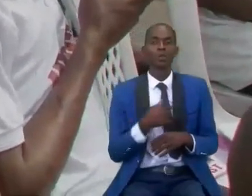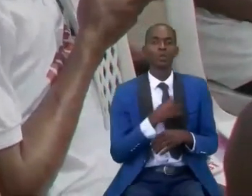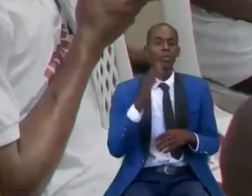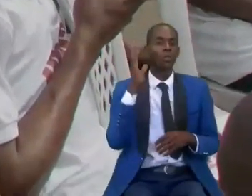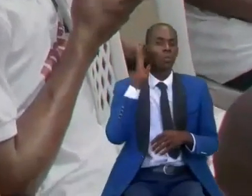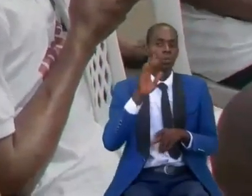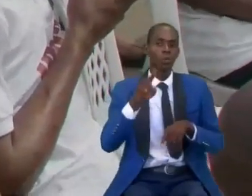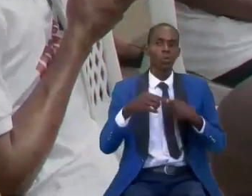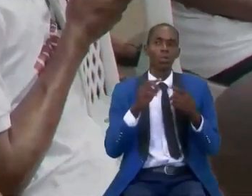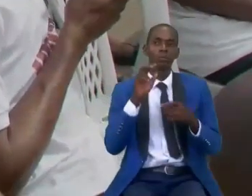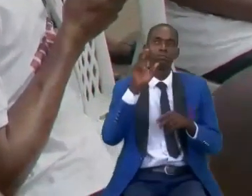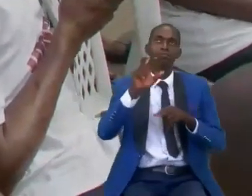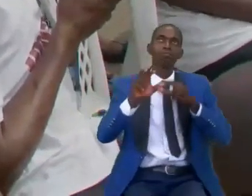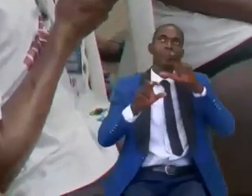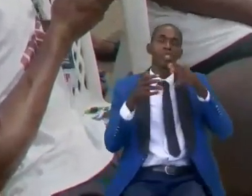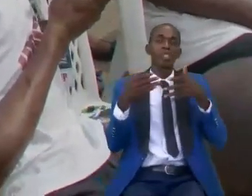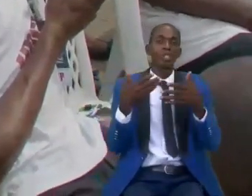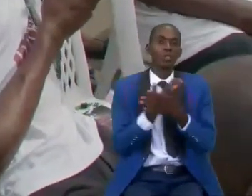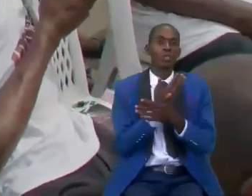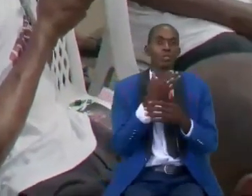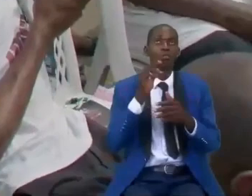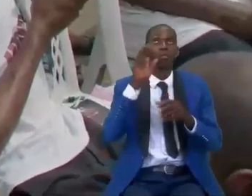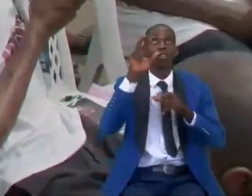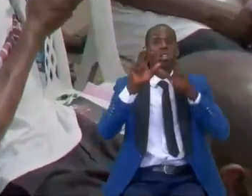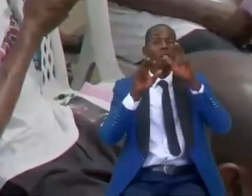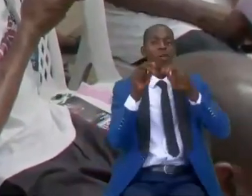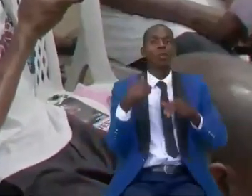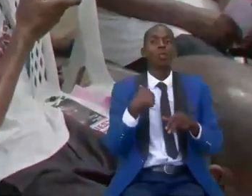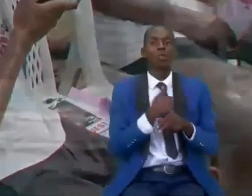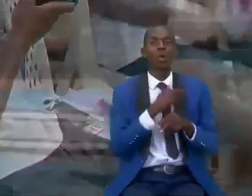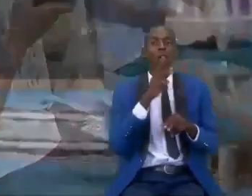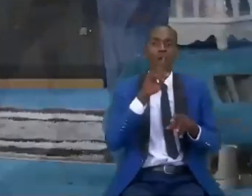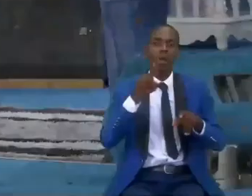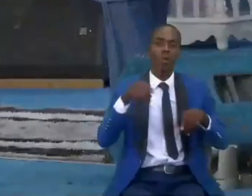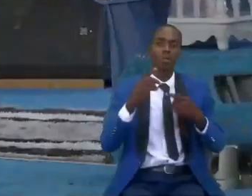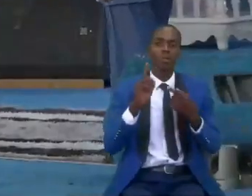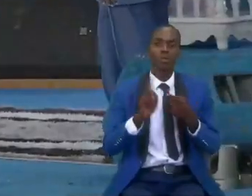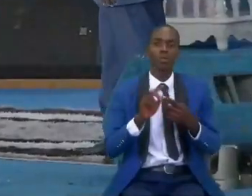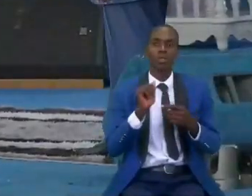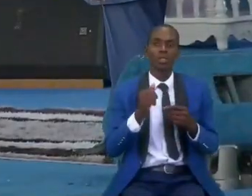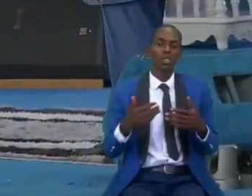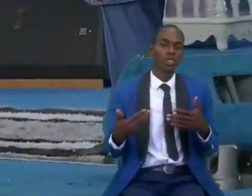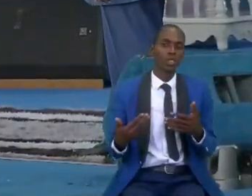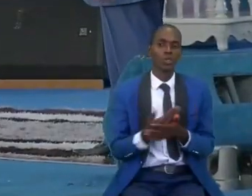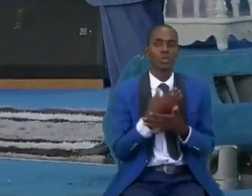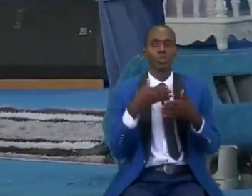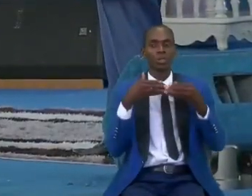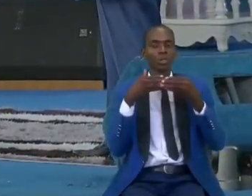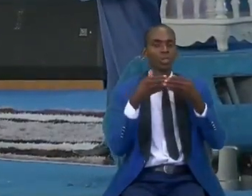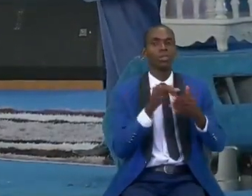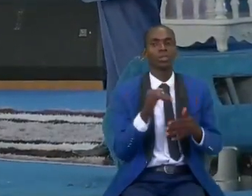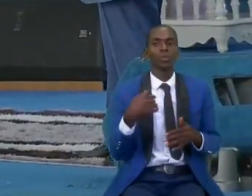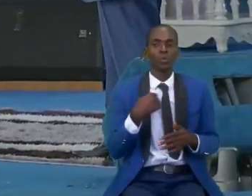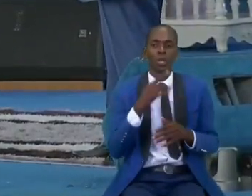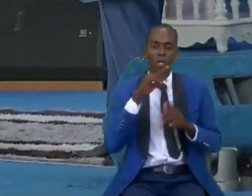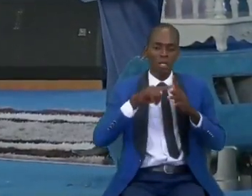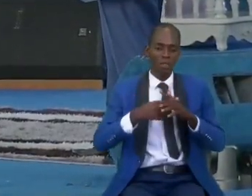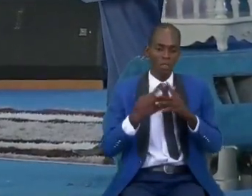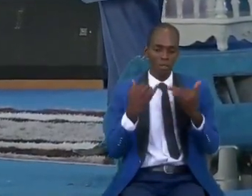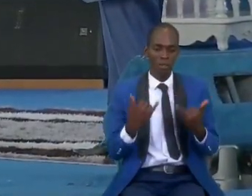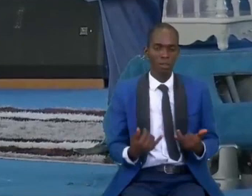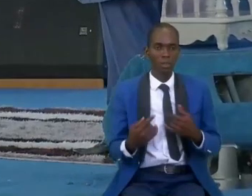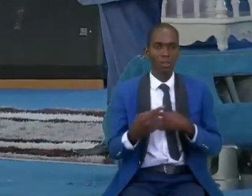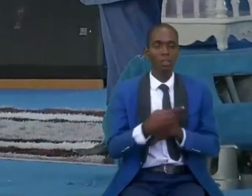going to go a new direction. We're starting today. And that one of the past,